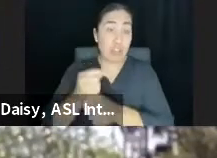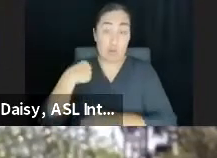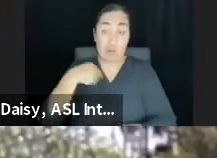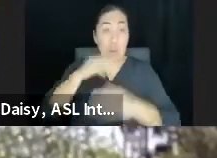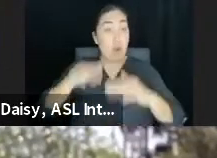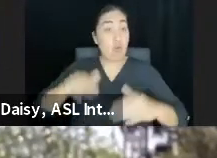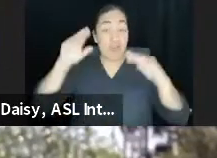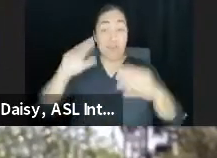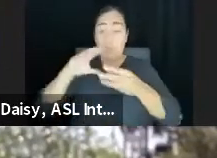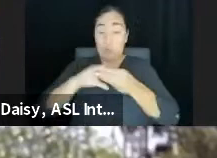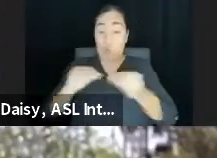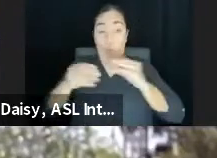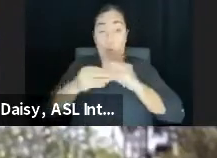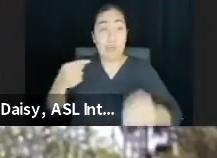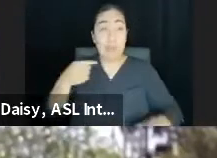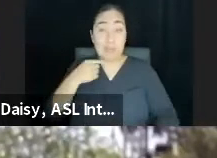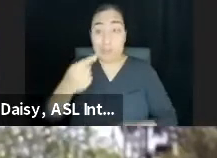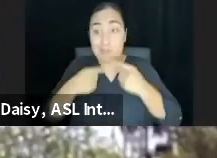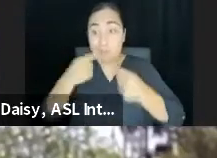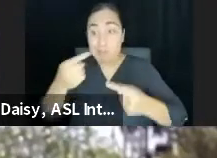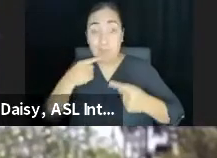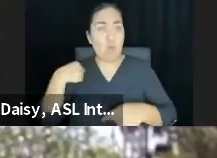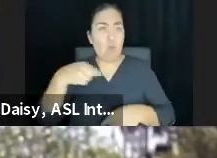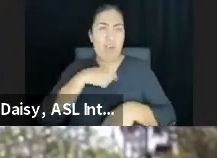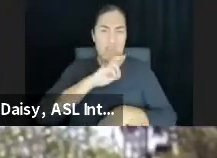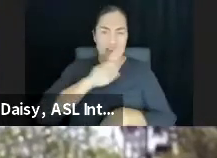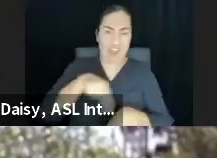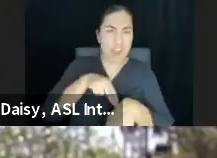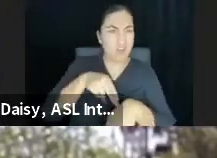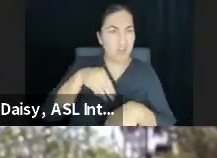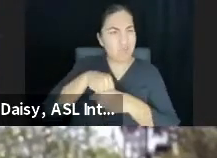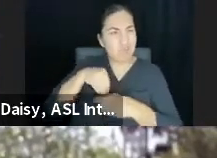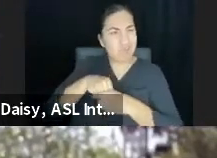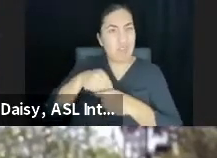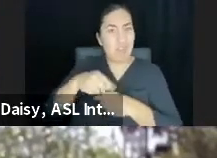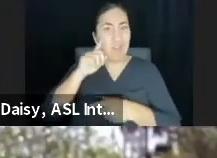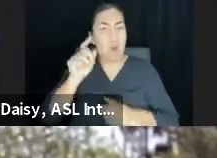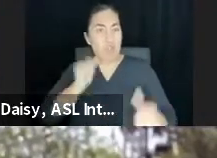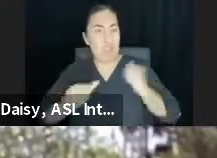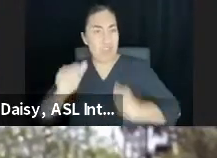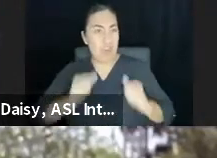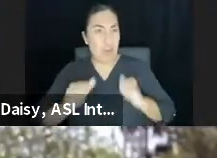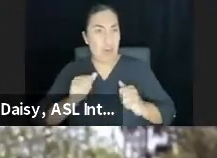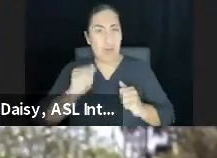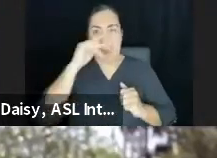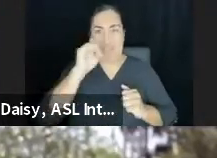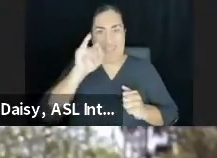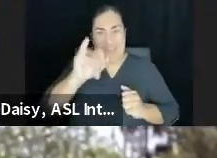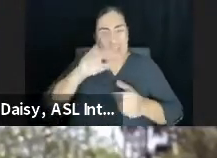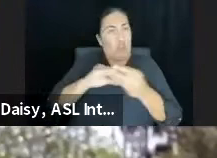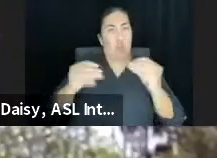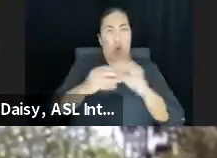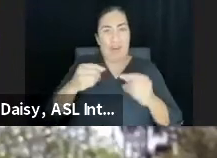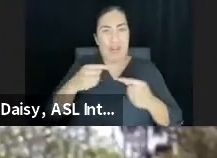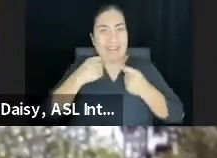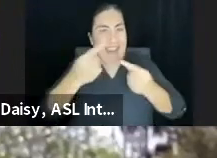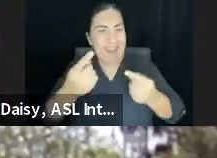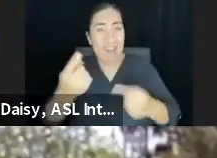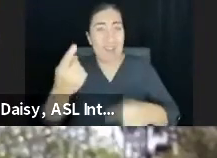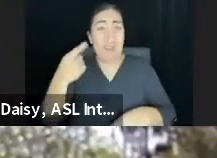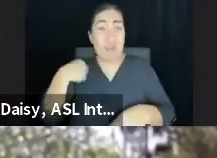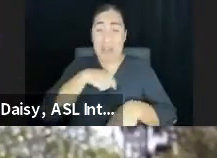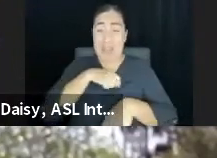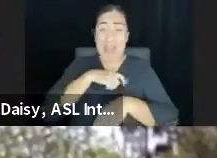and with like the power of this experience to be doing this with the local Native people is really just unlike